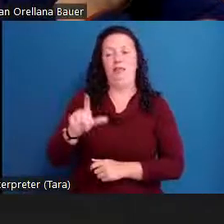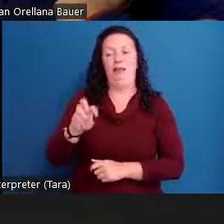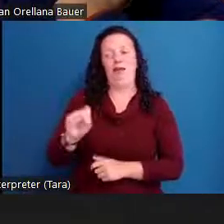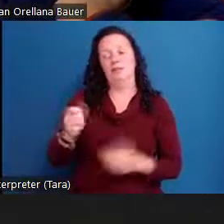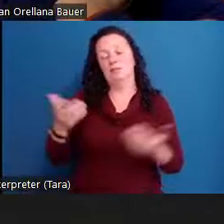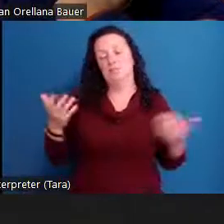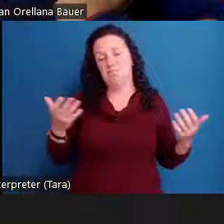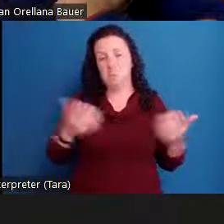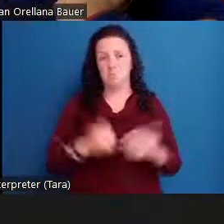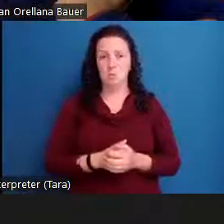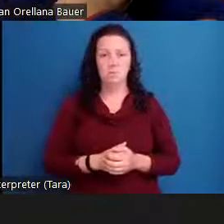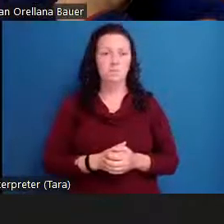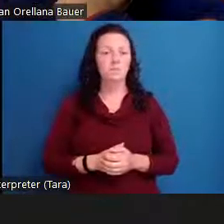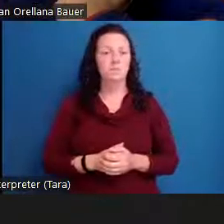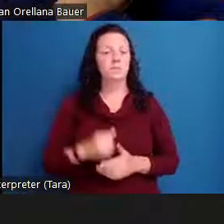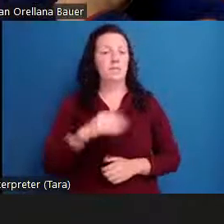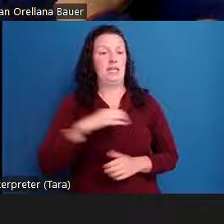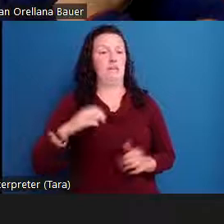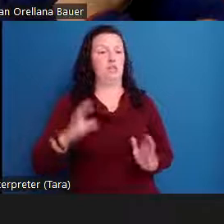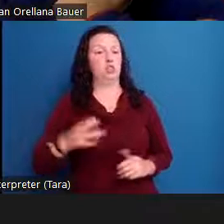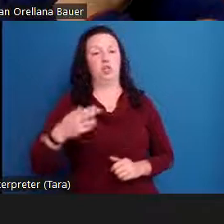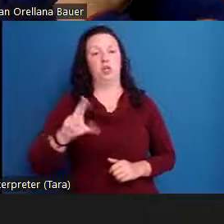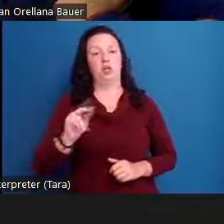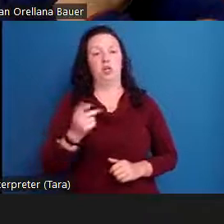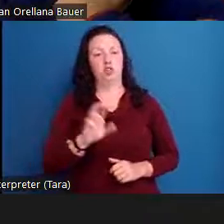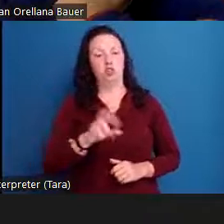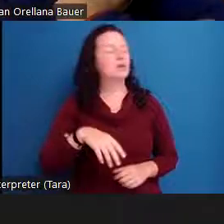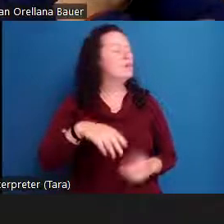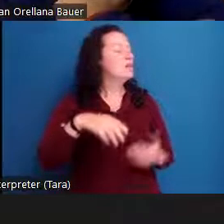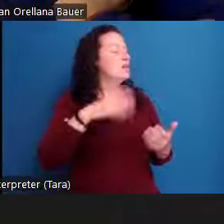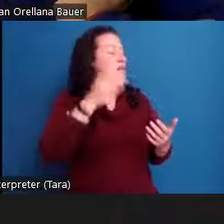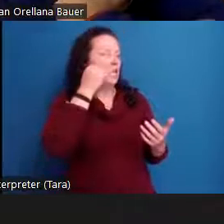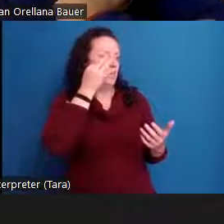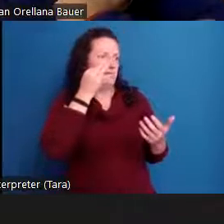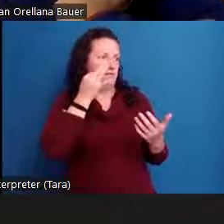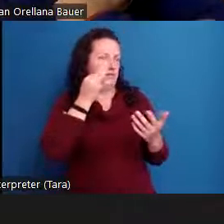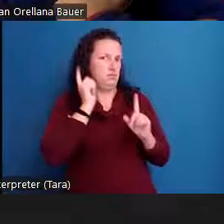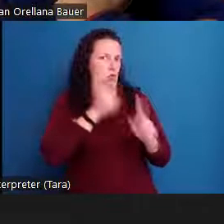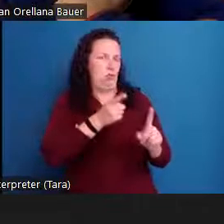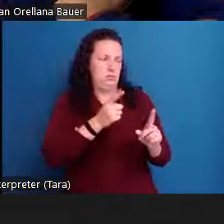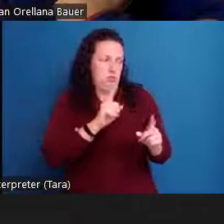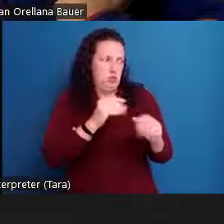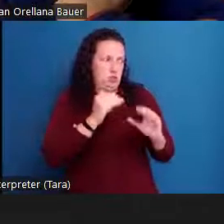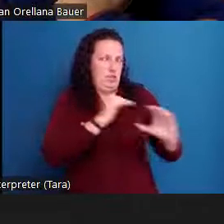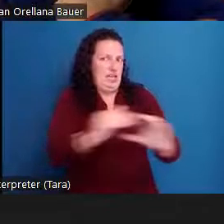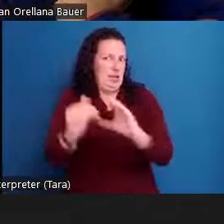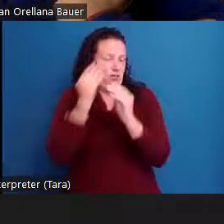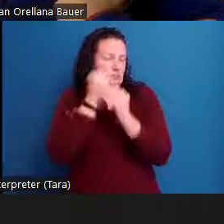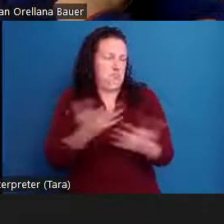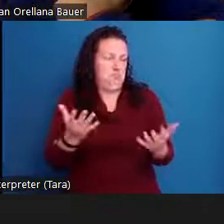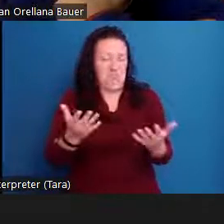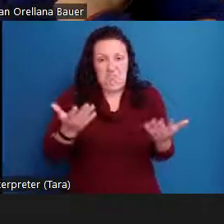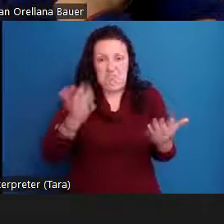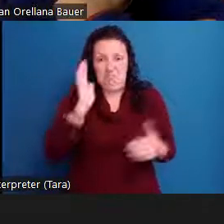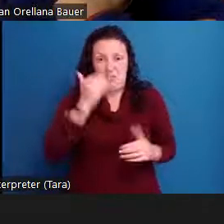Commissioner Hunter? Yeah, and I think if the intent is just that there's an email that goes around, then it's fine. It's